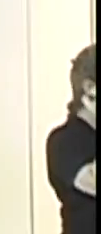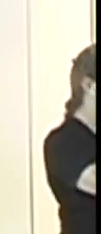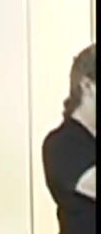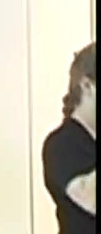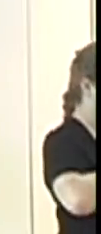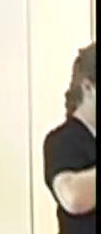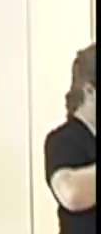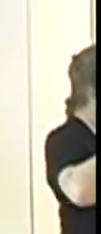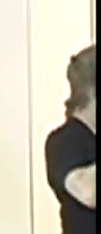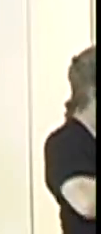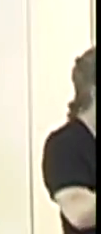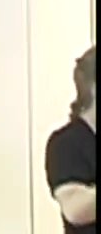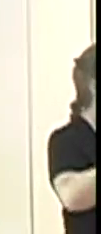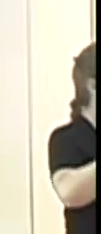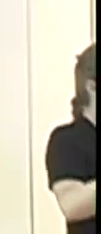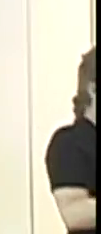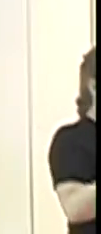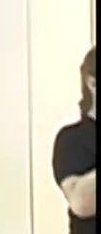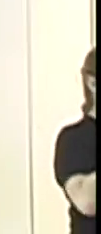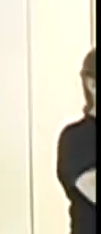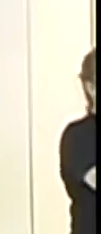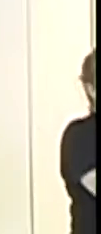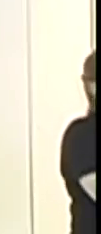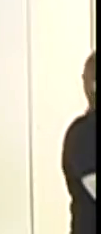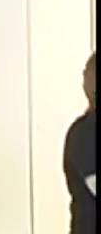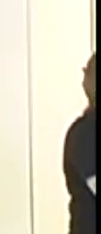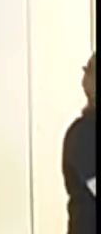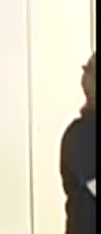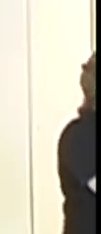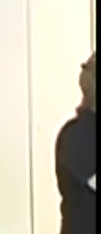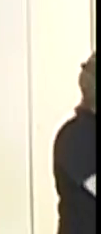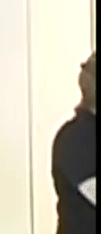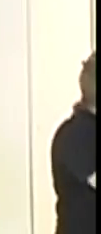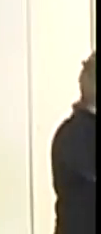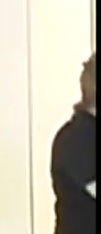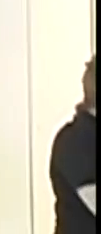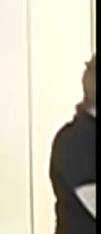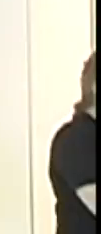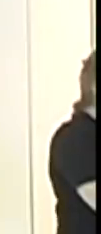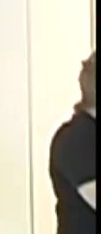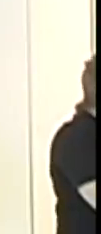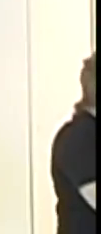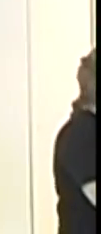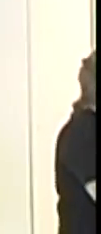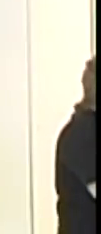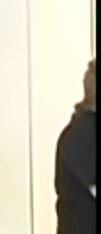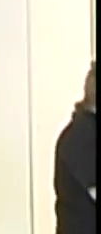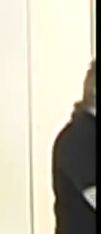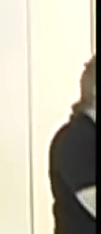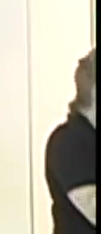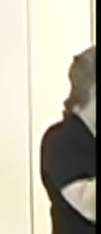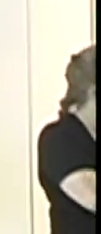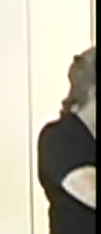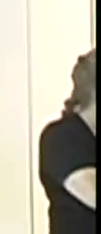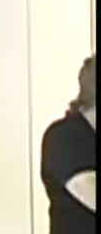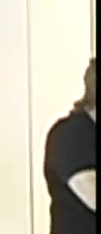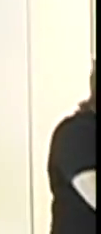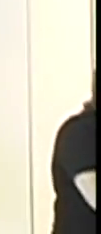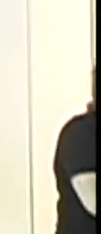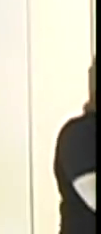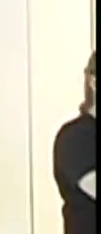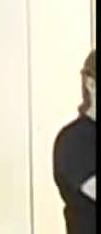so much by looking at accuracy of joint use, but by where children err. So the